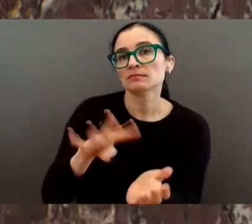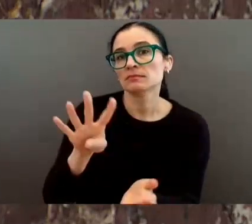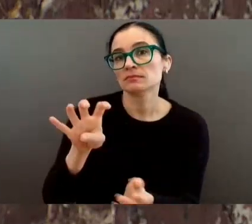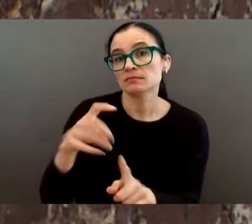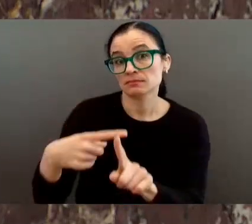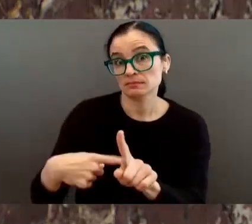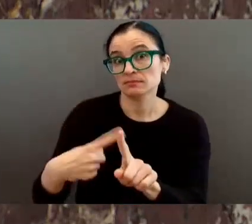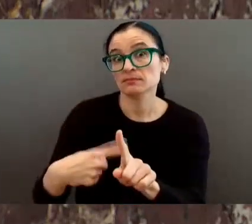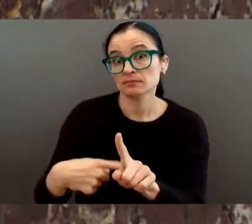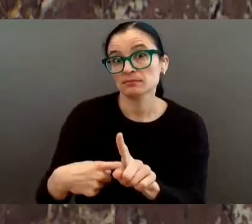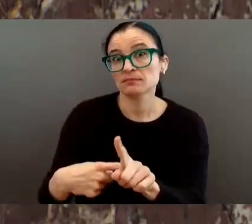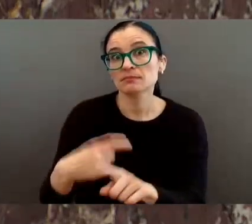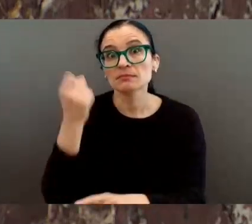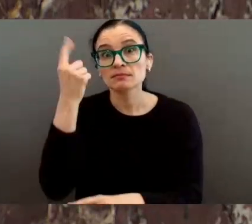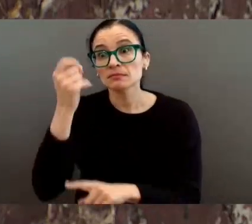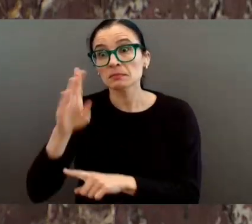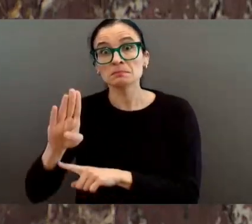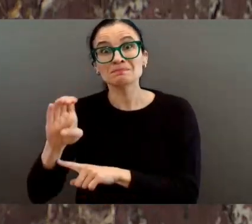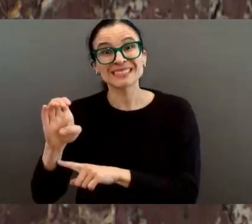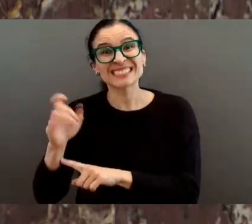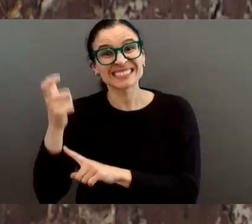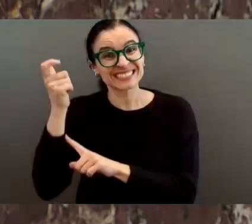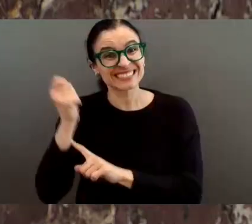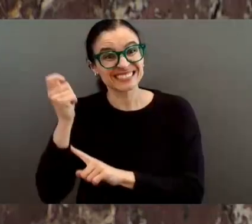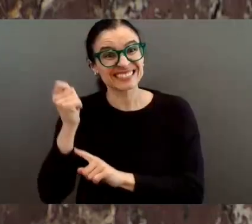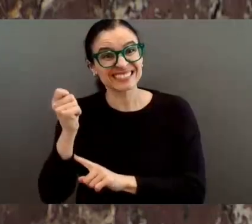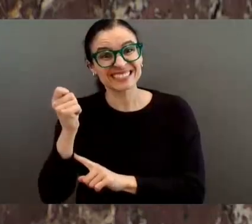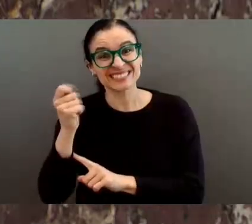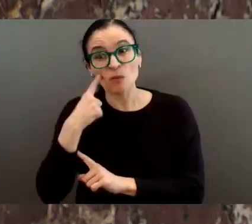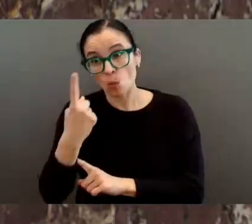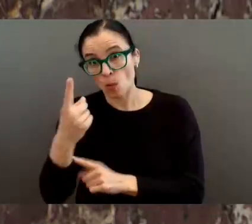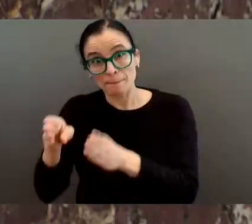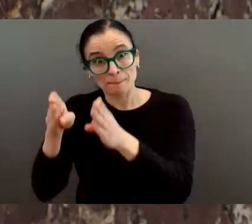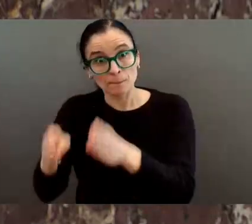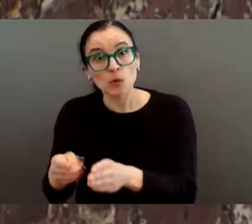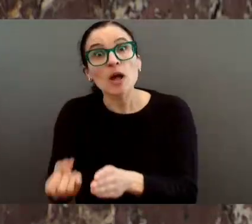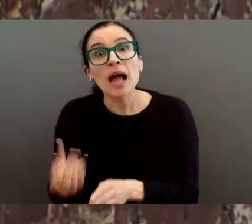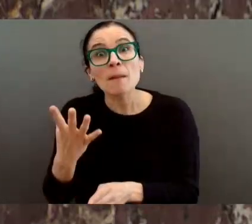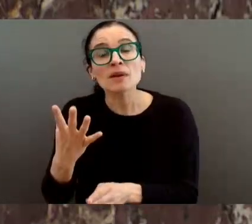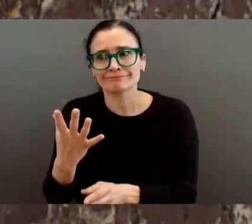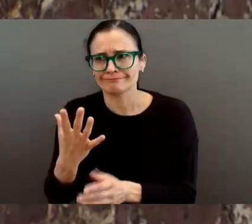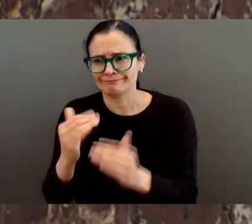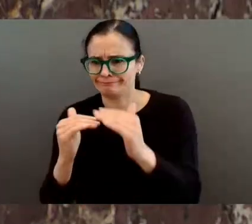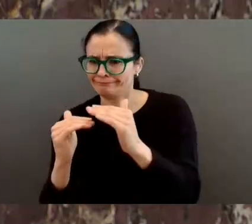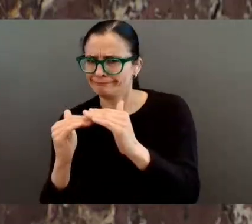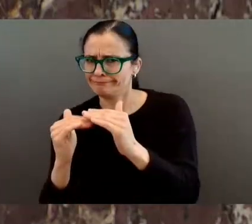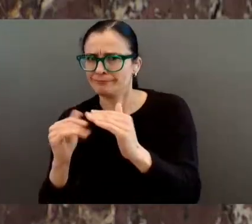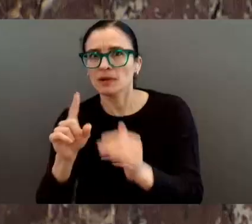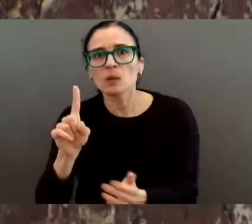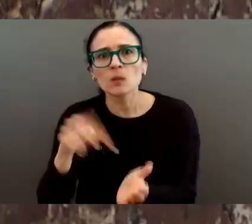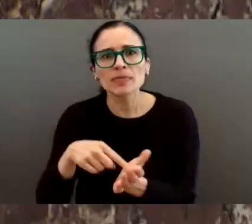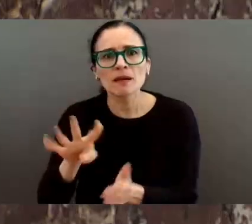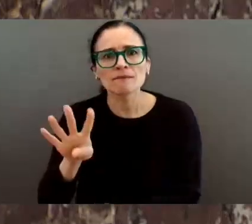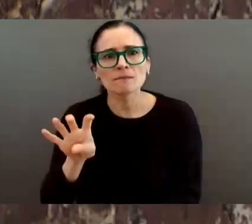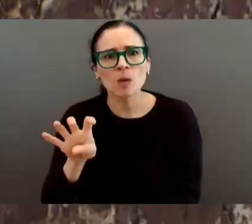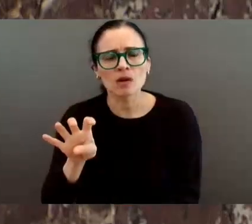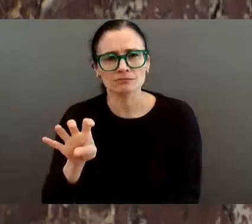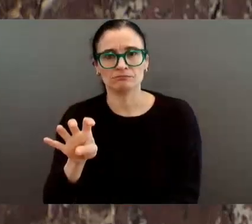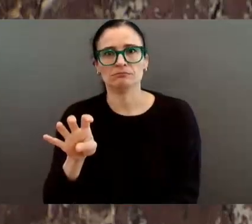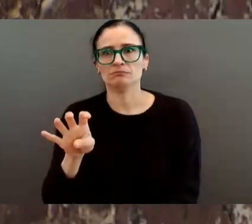individual is barely $1,400. That's a gap of $1,000 a month. This